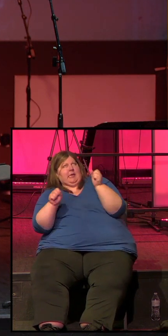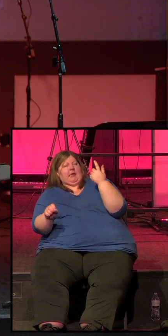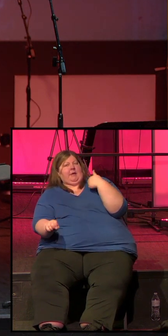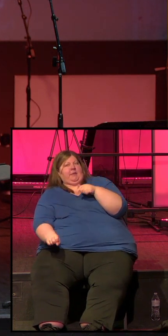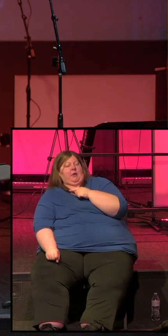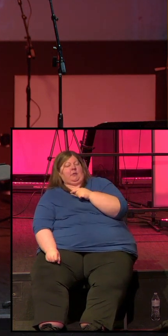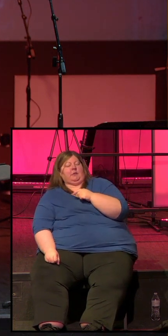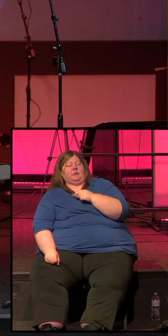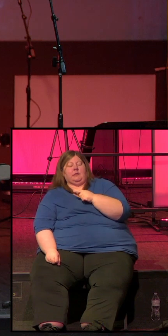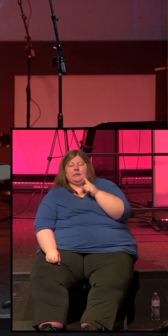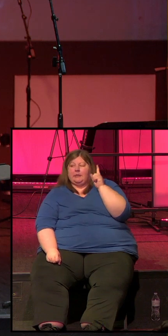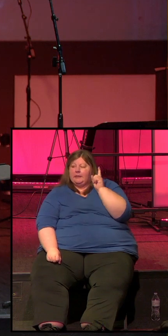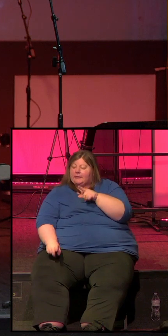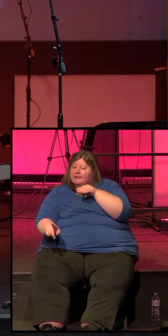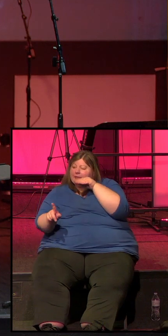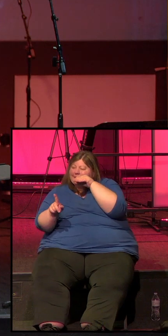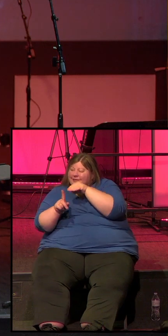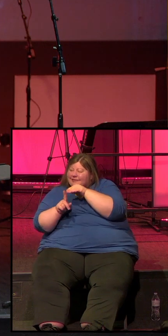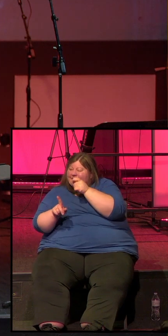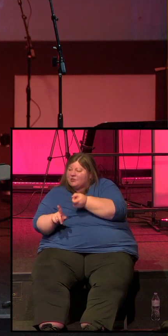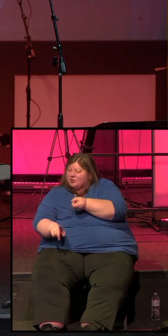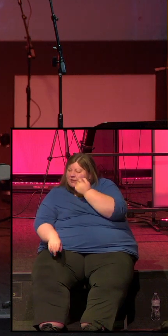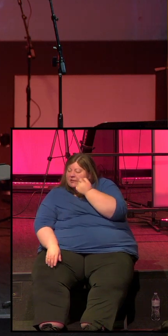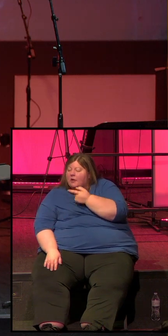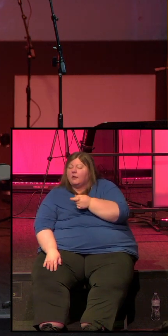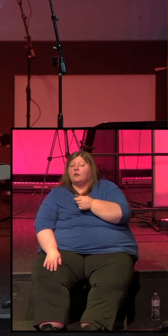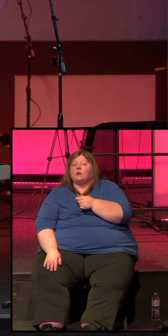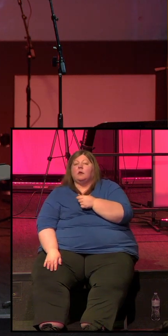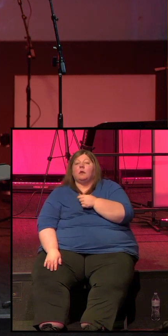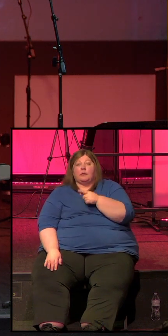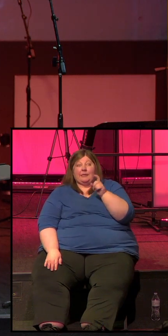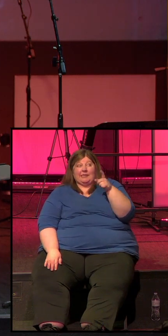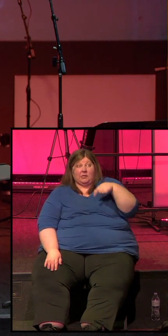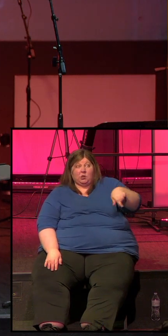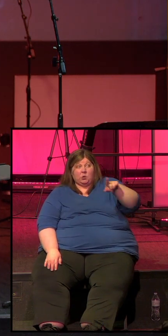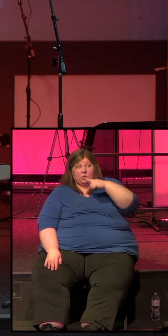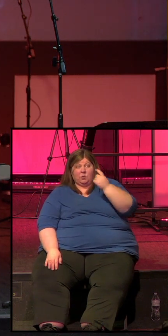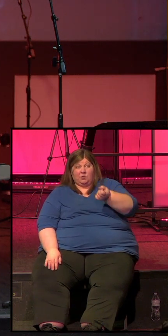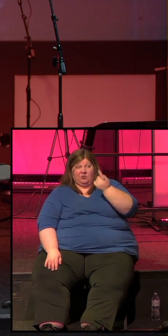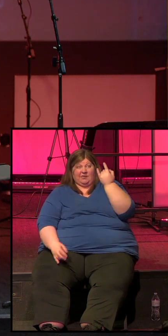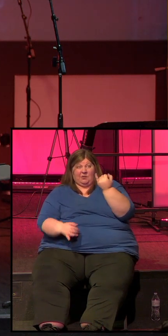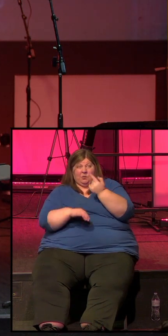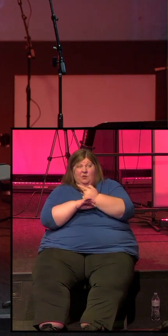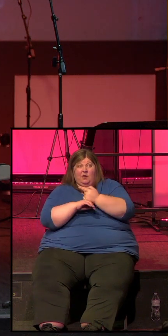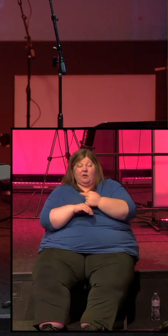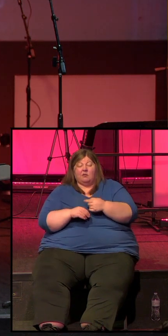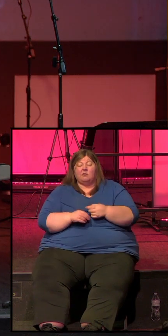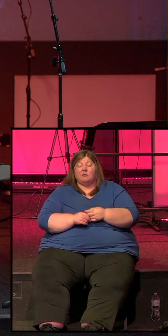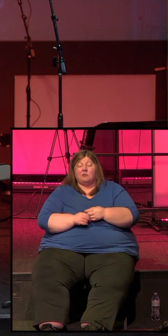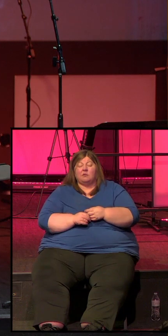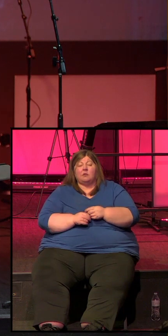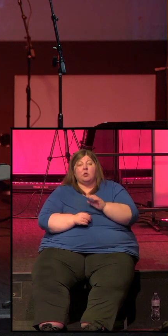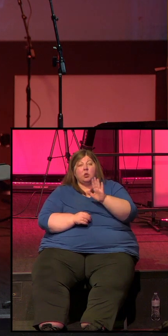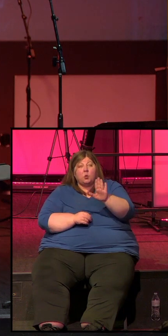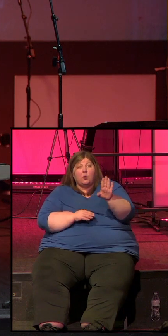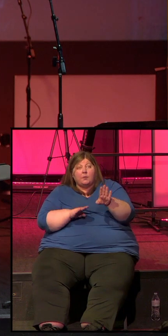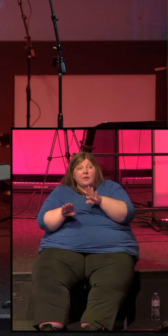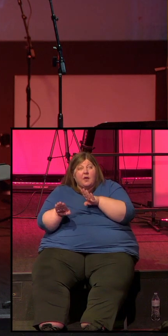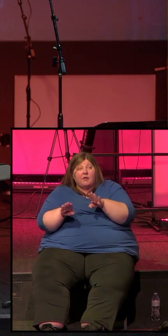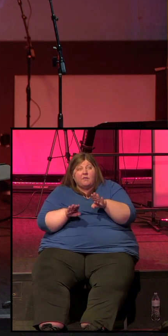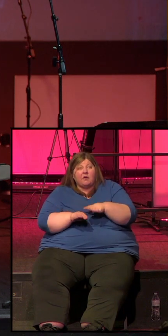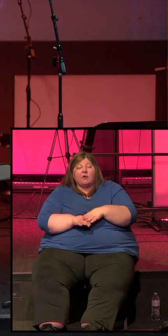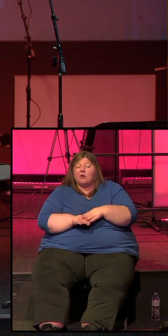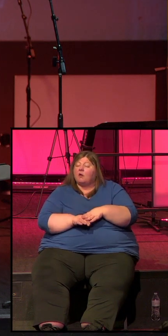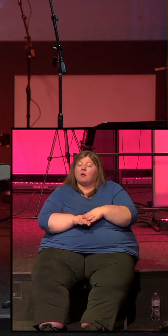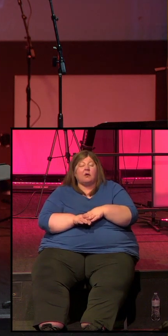needs this Colossian church to hear. That's what Paul needs us to hear today. That it's not your behavior. You